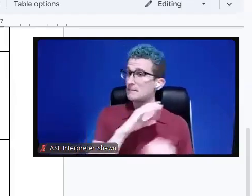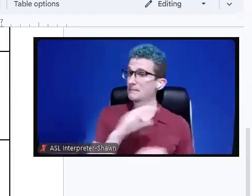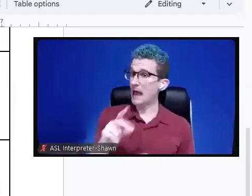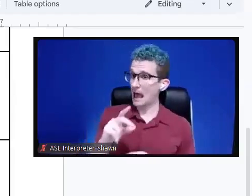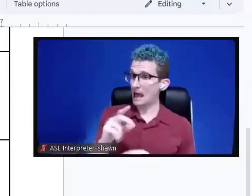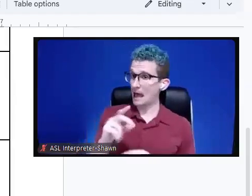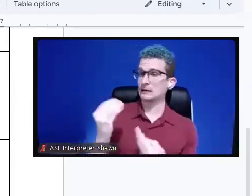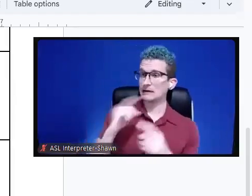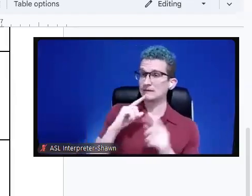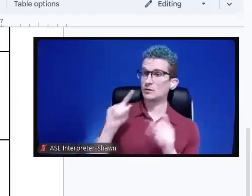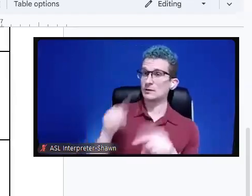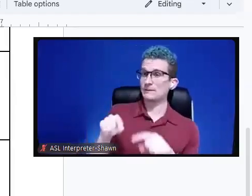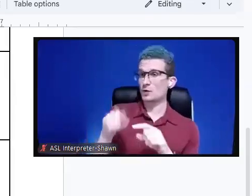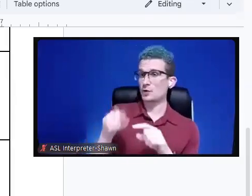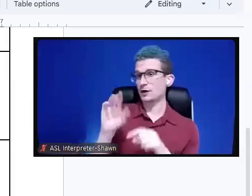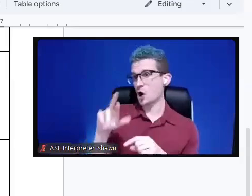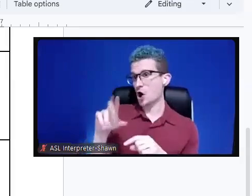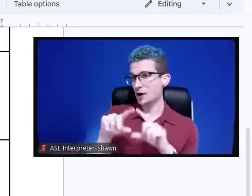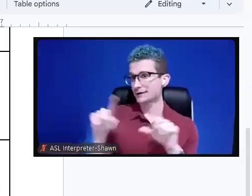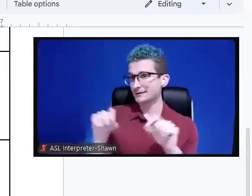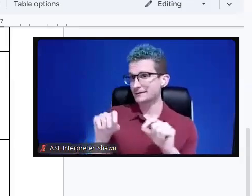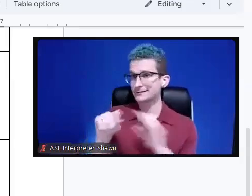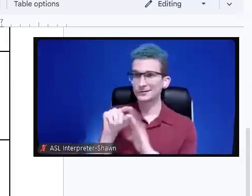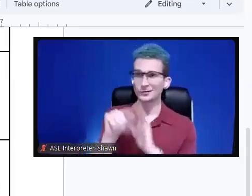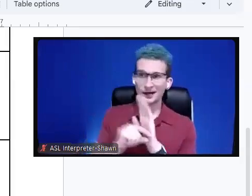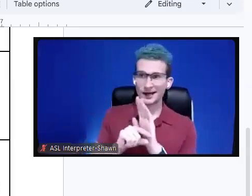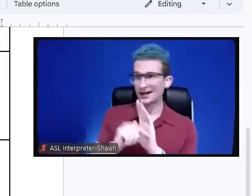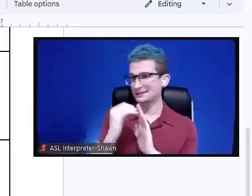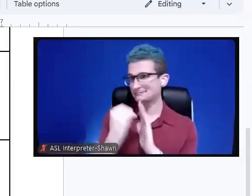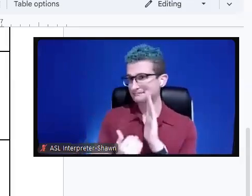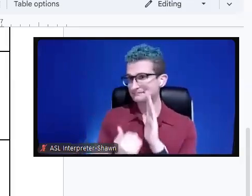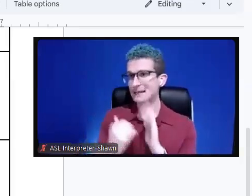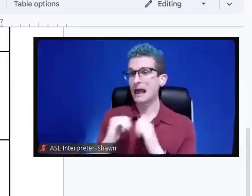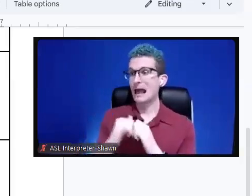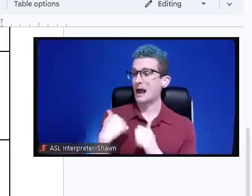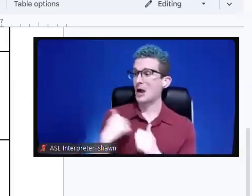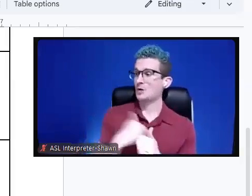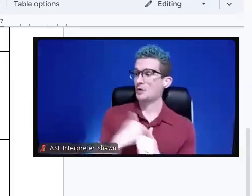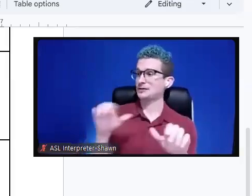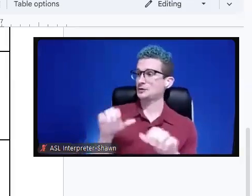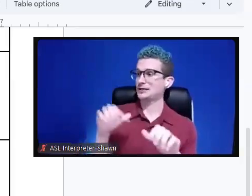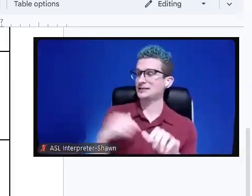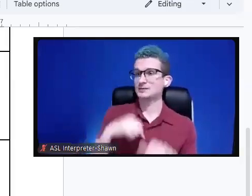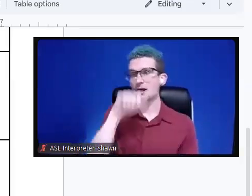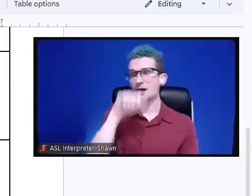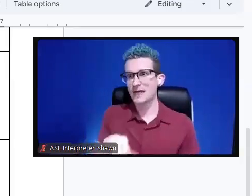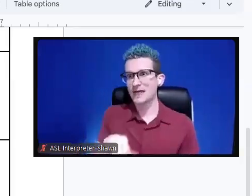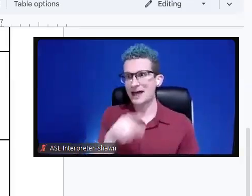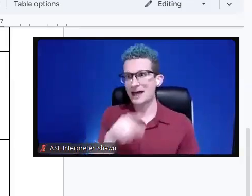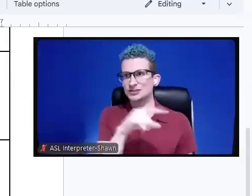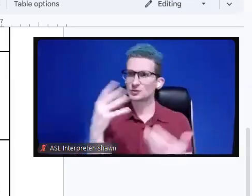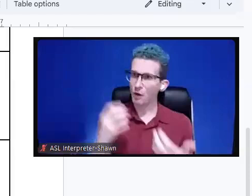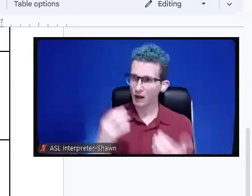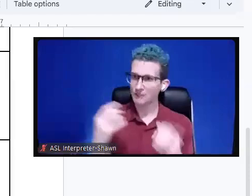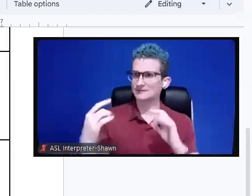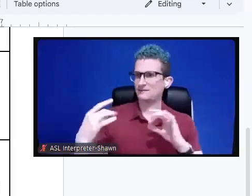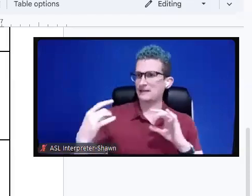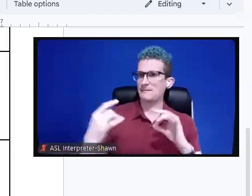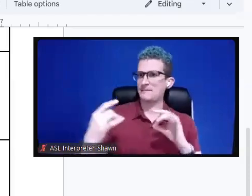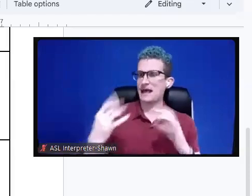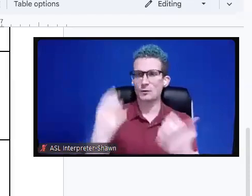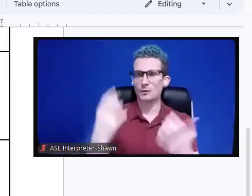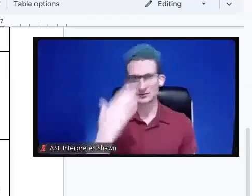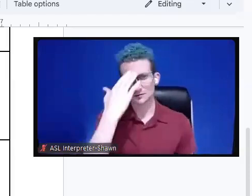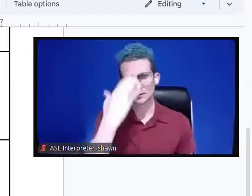she doesn't just want to hop around, that she wants to circle back. She wants the feedback. She wants to know, did we hit the mark? What are we still missing, right? So I